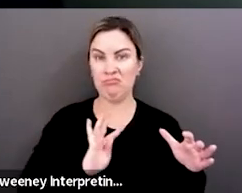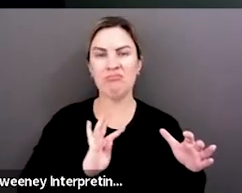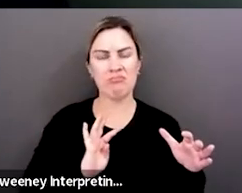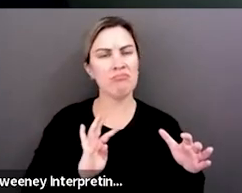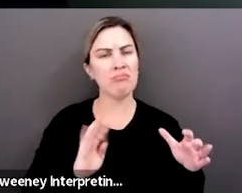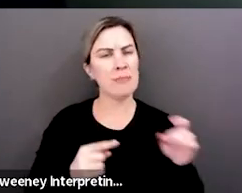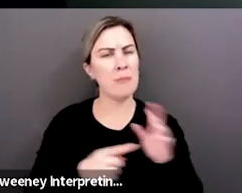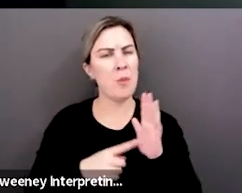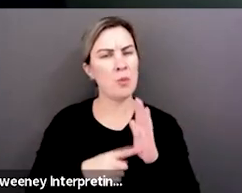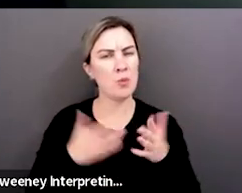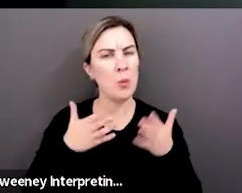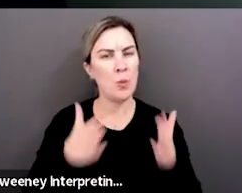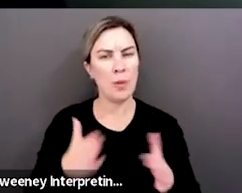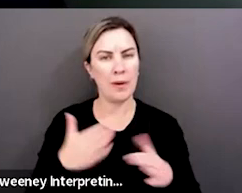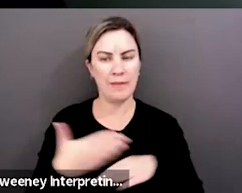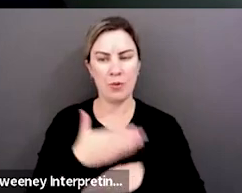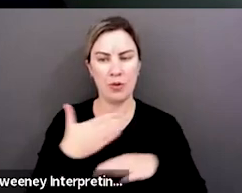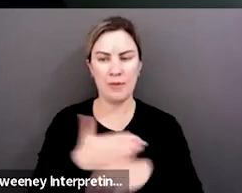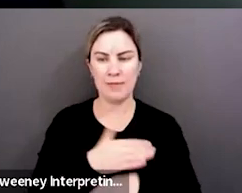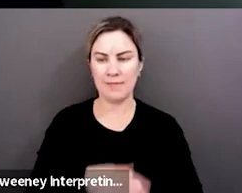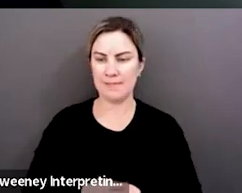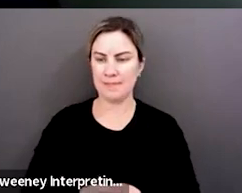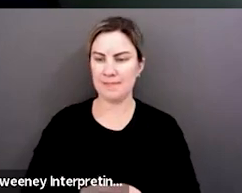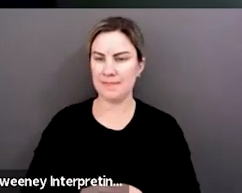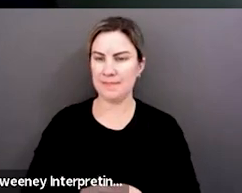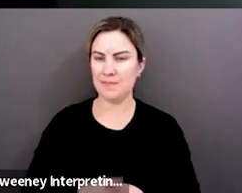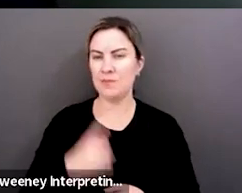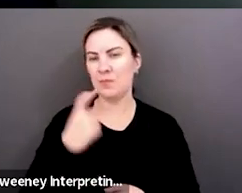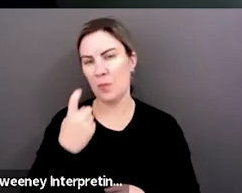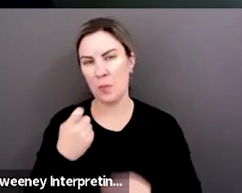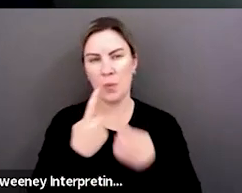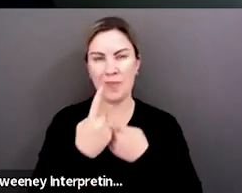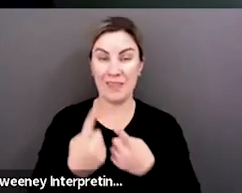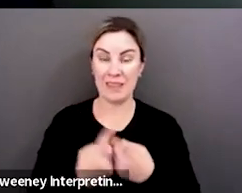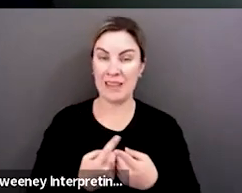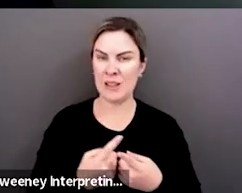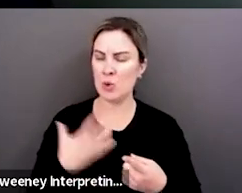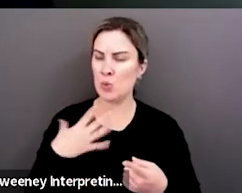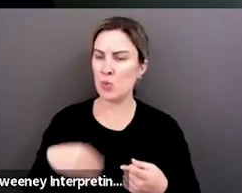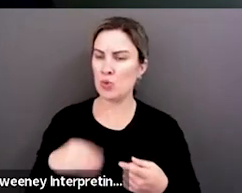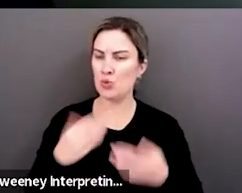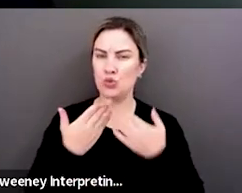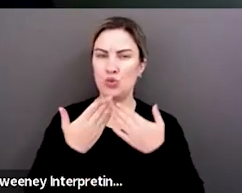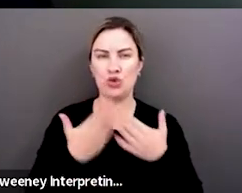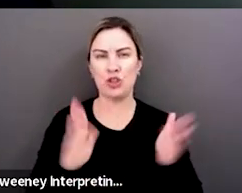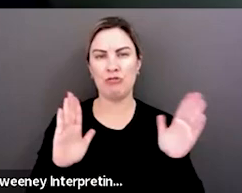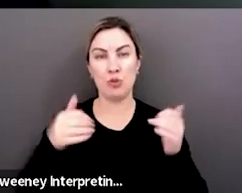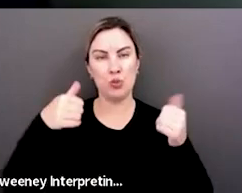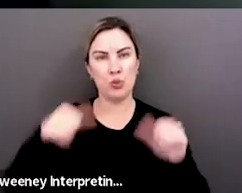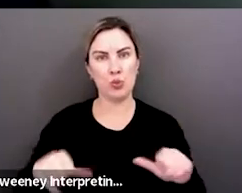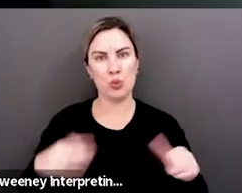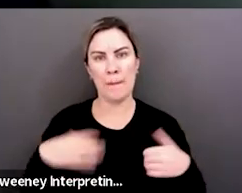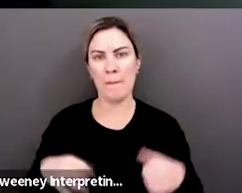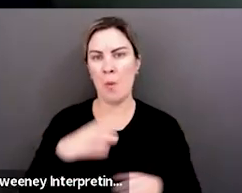work. And there's one last thing, is just that we really want to generalise the use of the capability wheel. It's